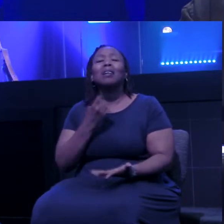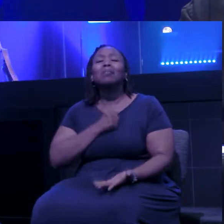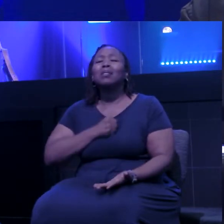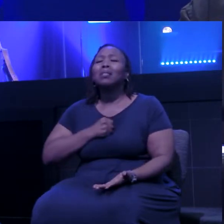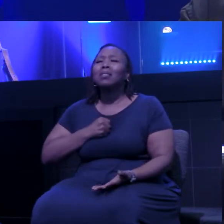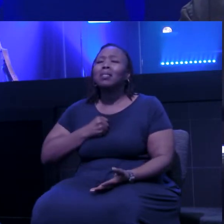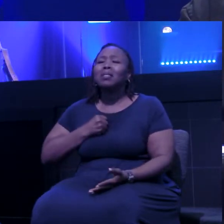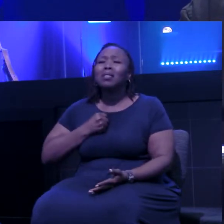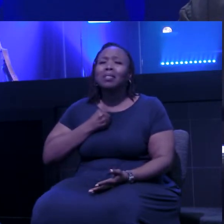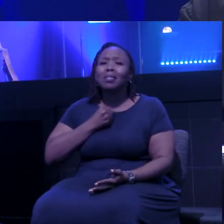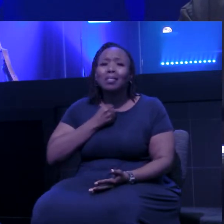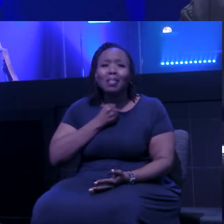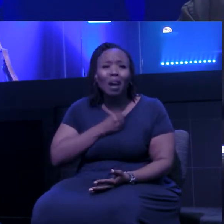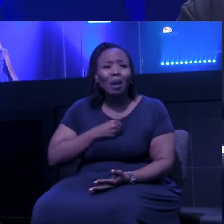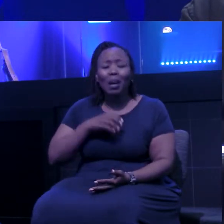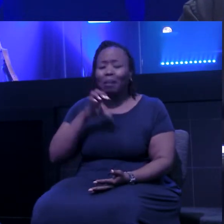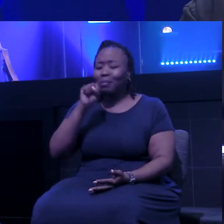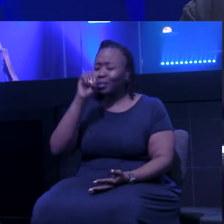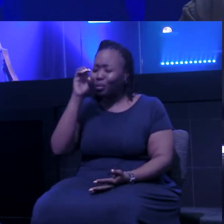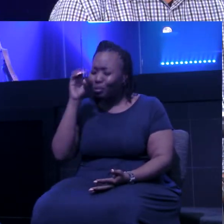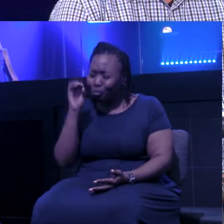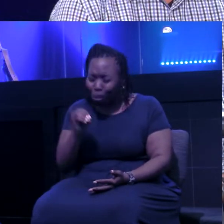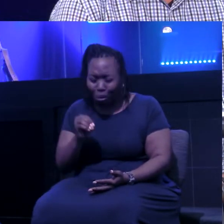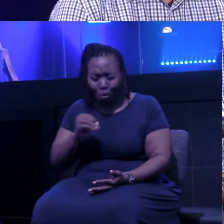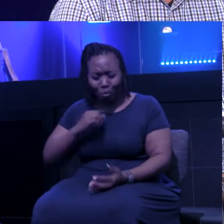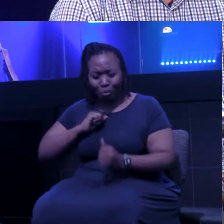am so, so tired of this. And,